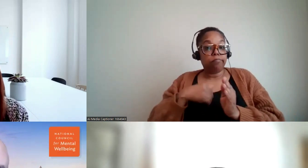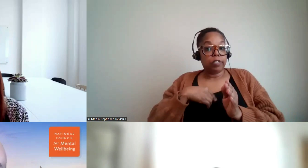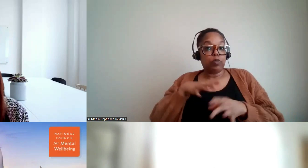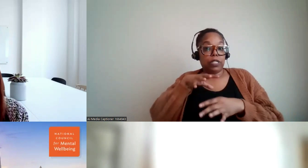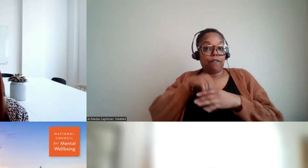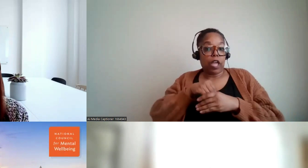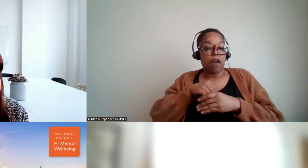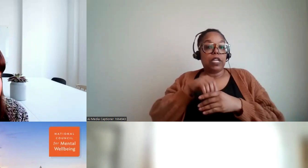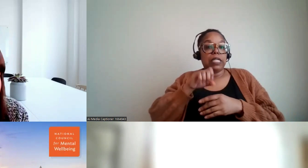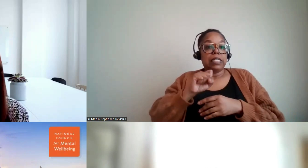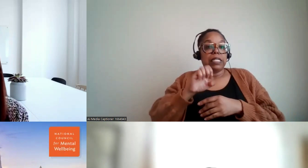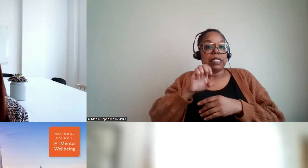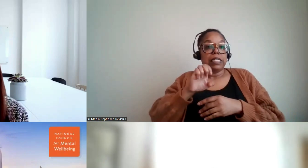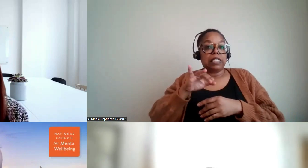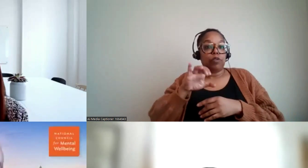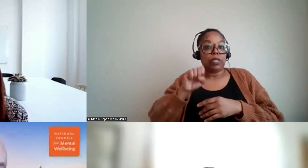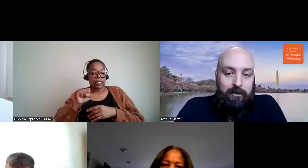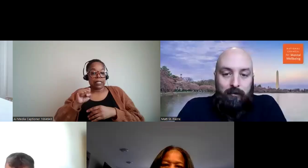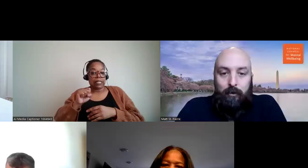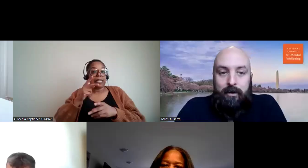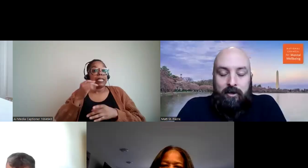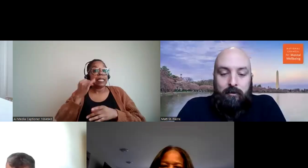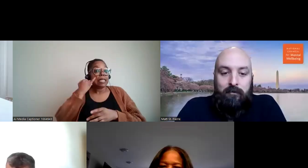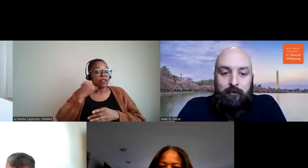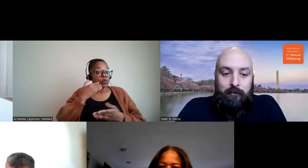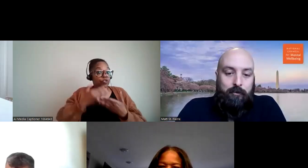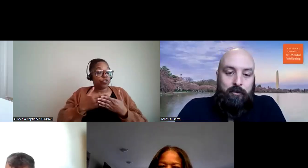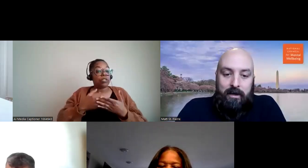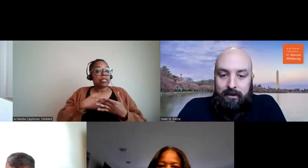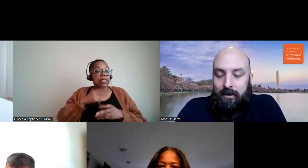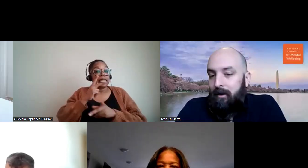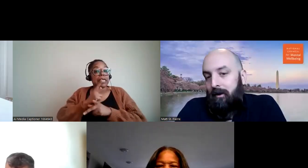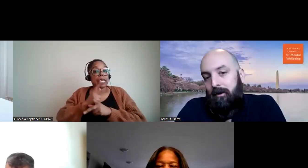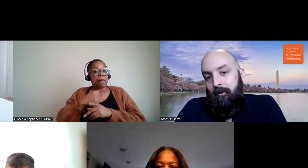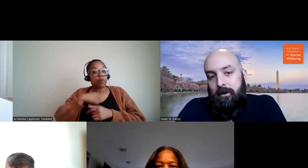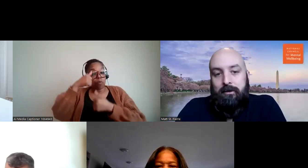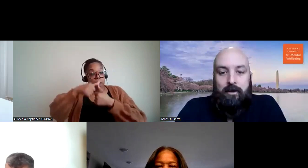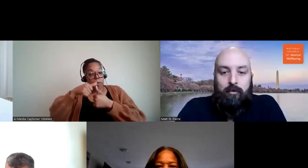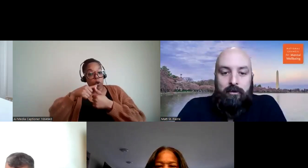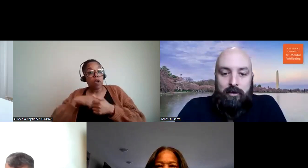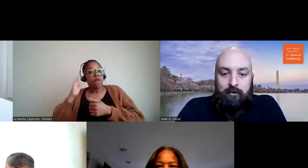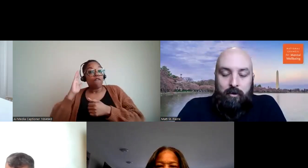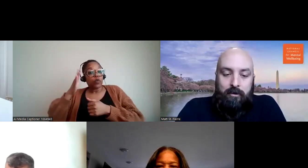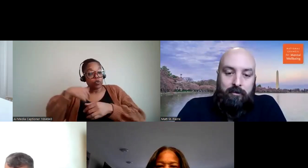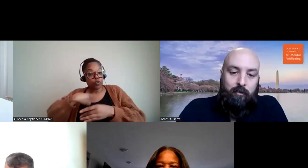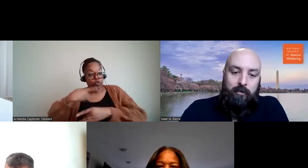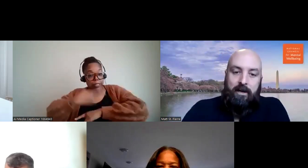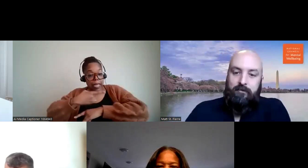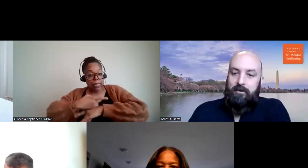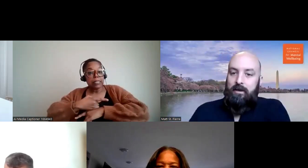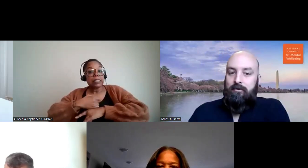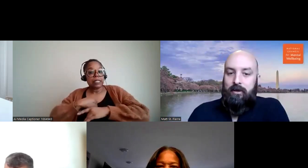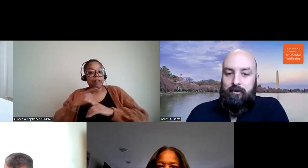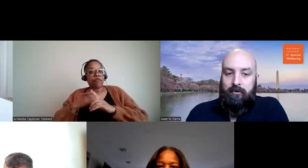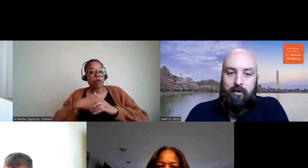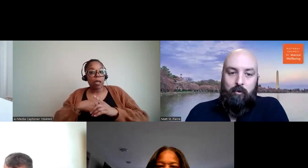interesting to you and you want to learn more, keep eyes on your inboxes for announcements for future dates on crisis stabilization webinars from